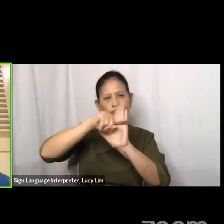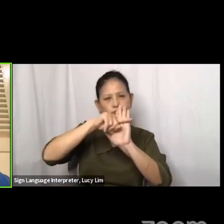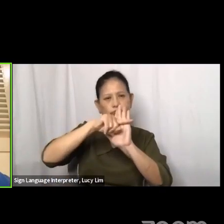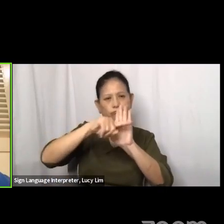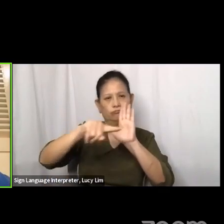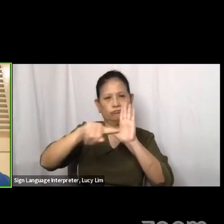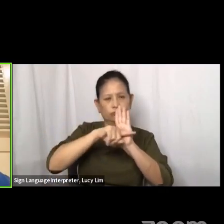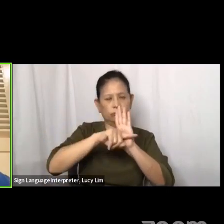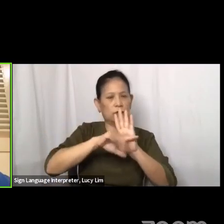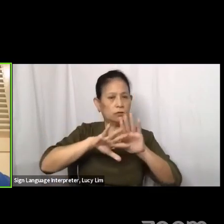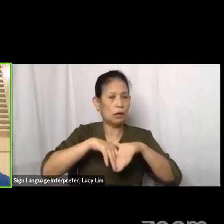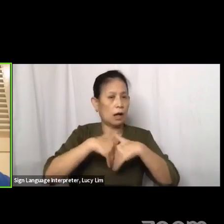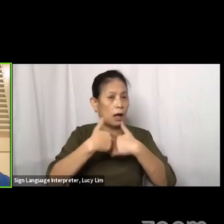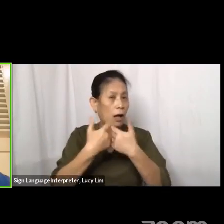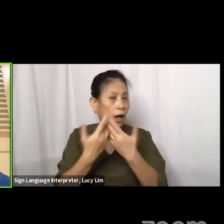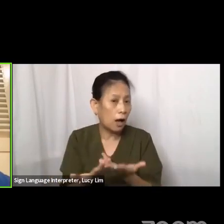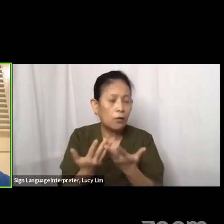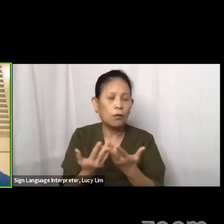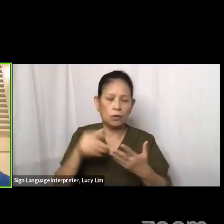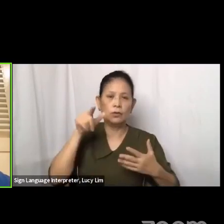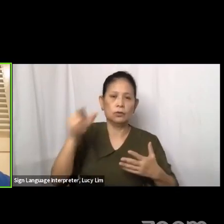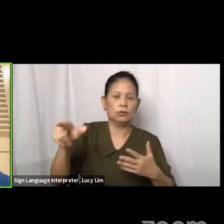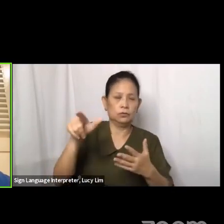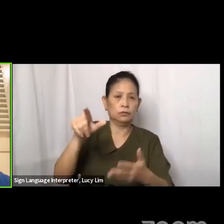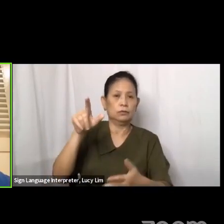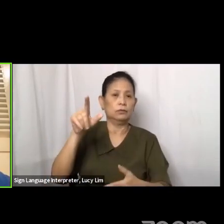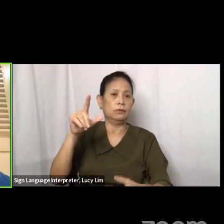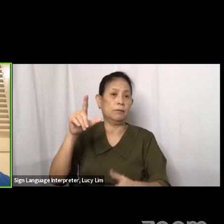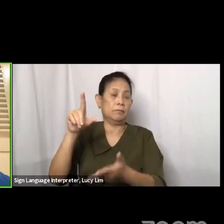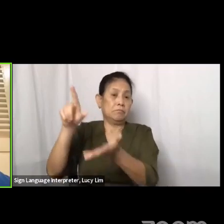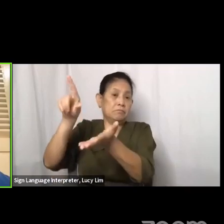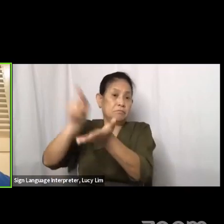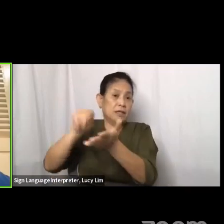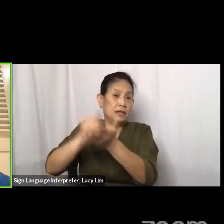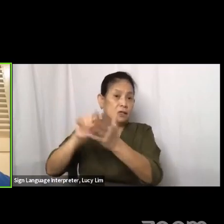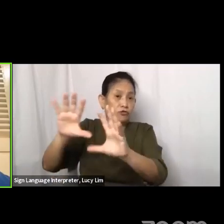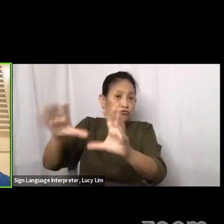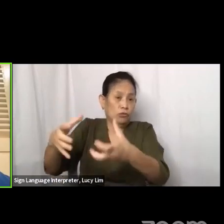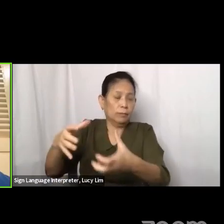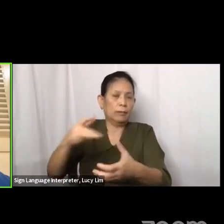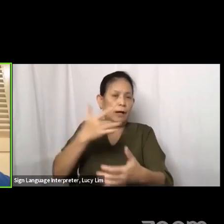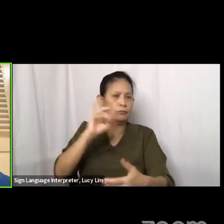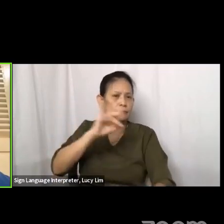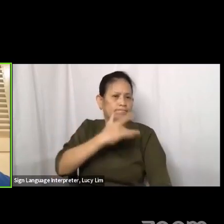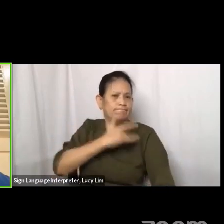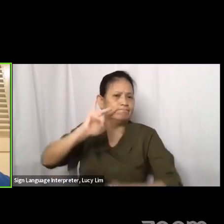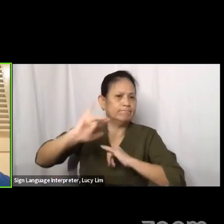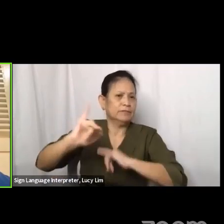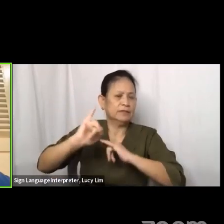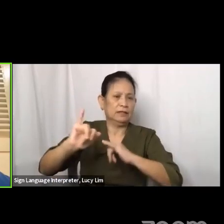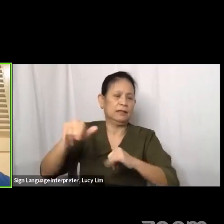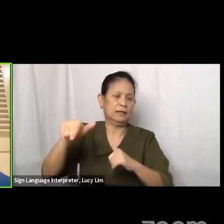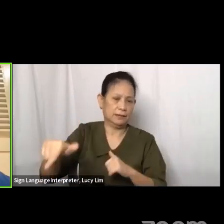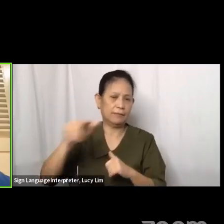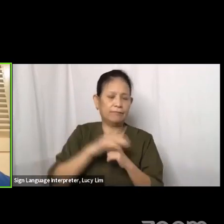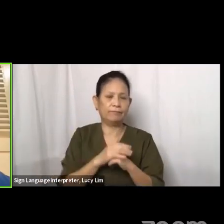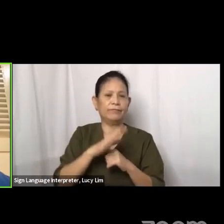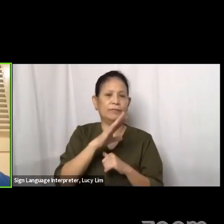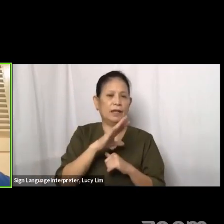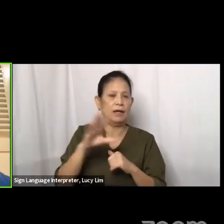sensitize the media is very important. From our experience, we start very little